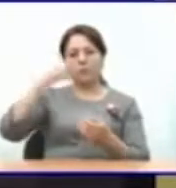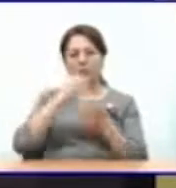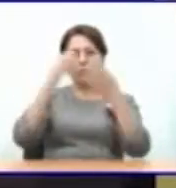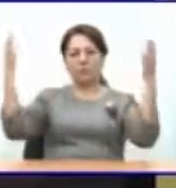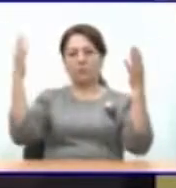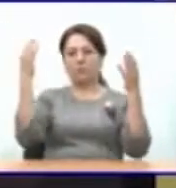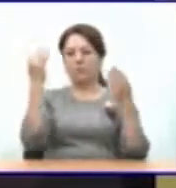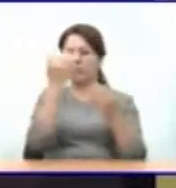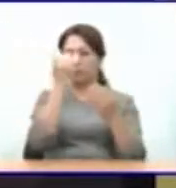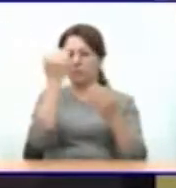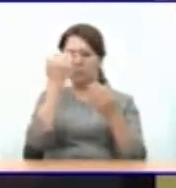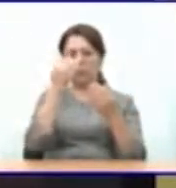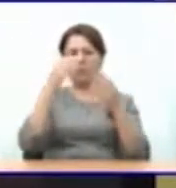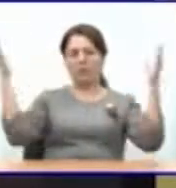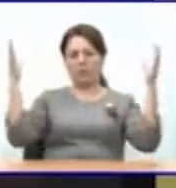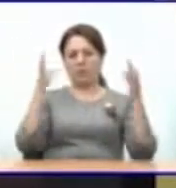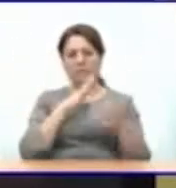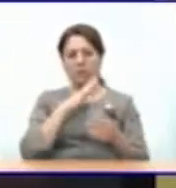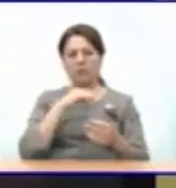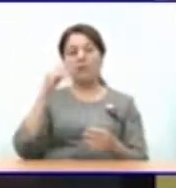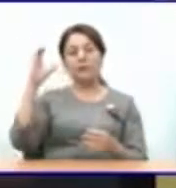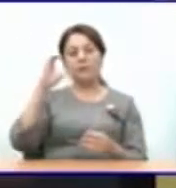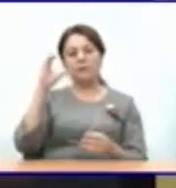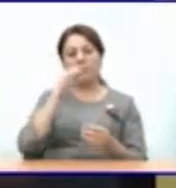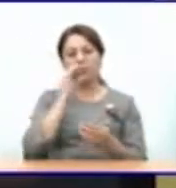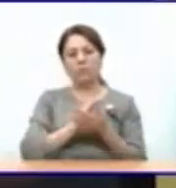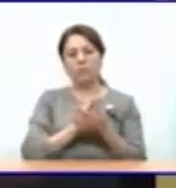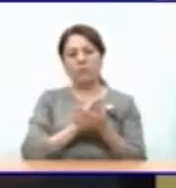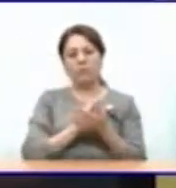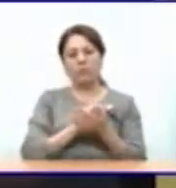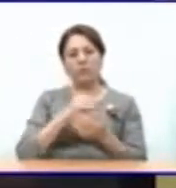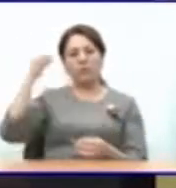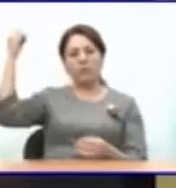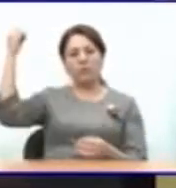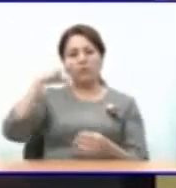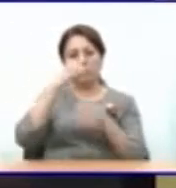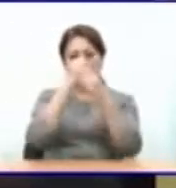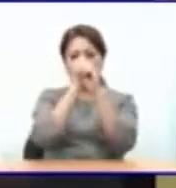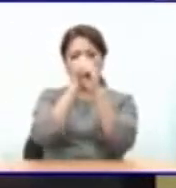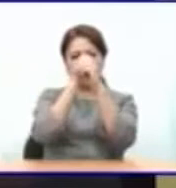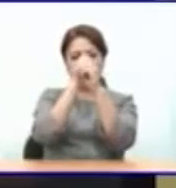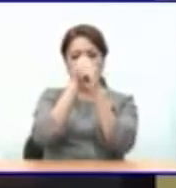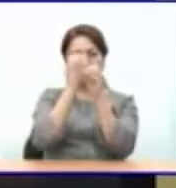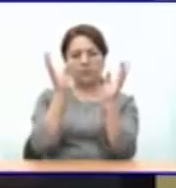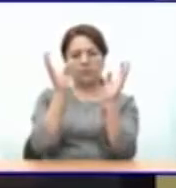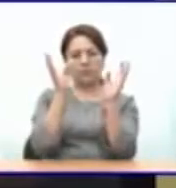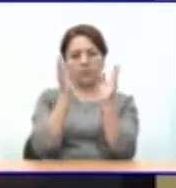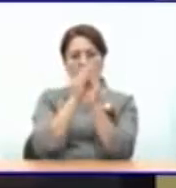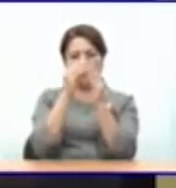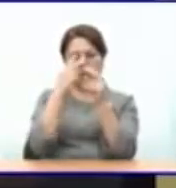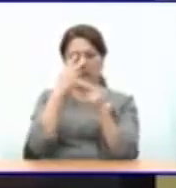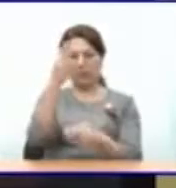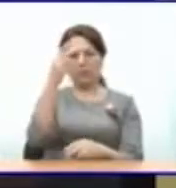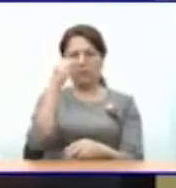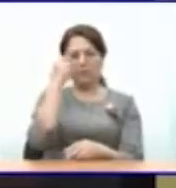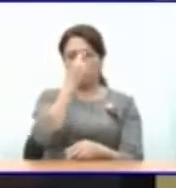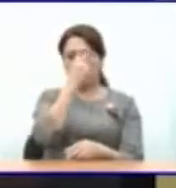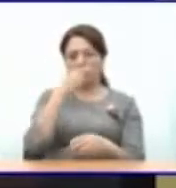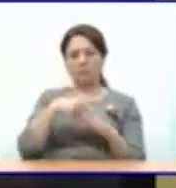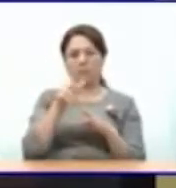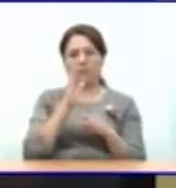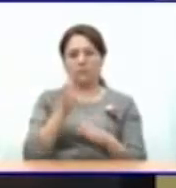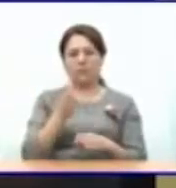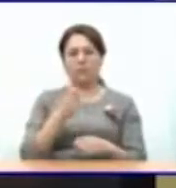uchun juda ham katta. C javob varianti. Quyoshga teleskop orqali qarash ko'zingizga zarar yetkazishi